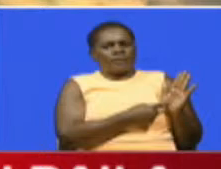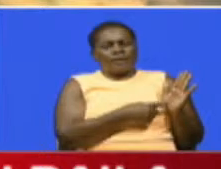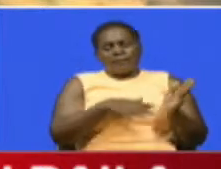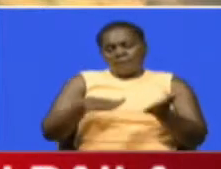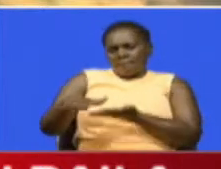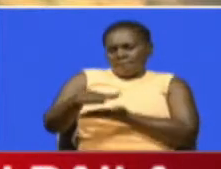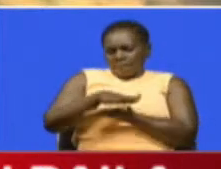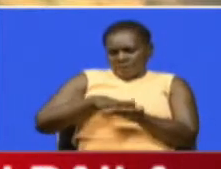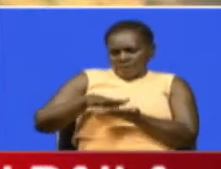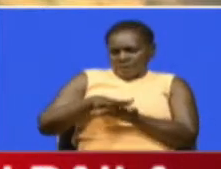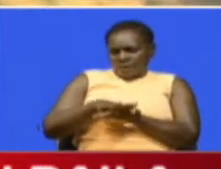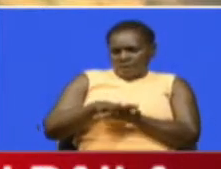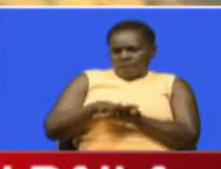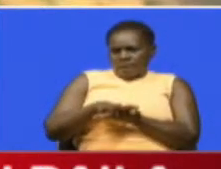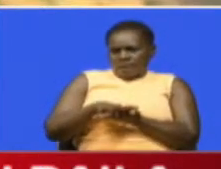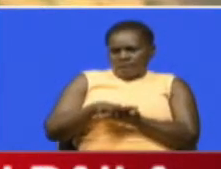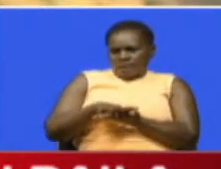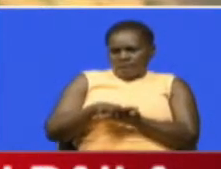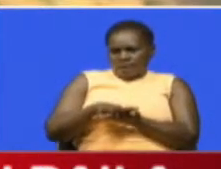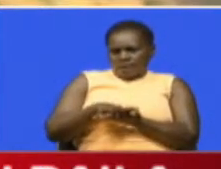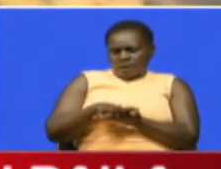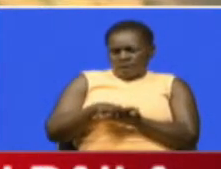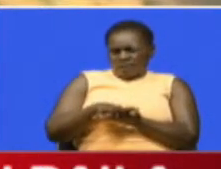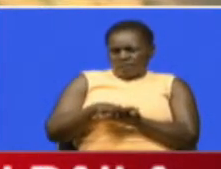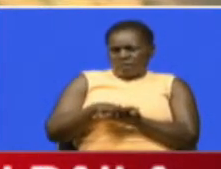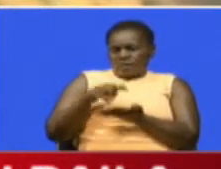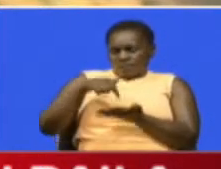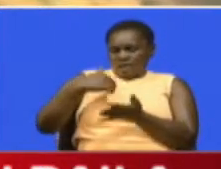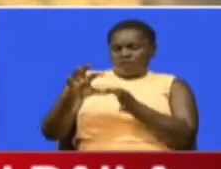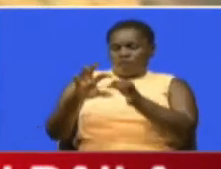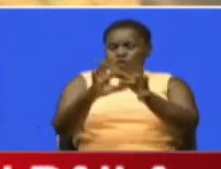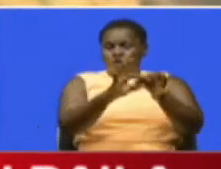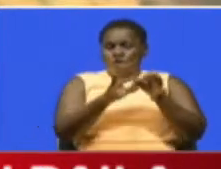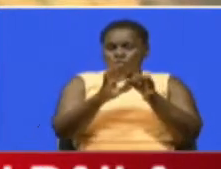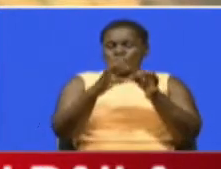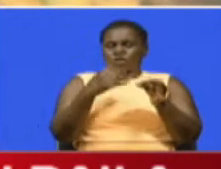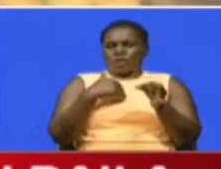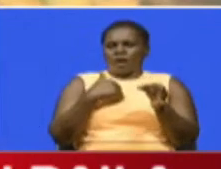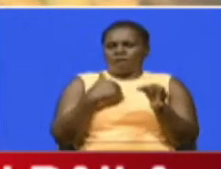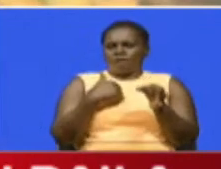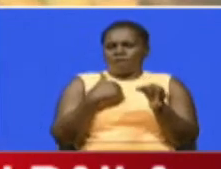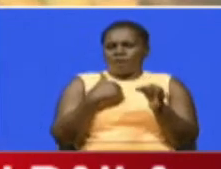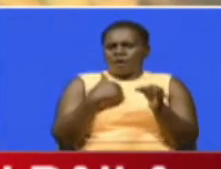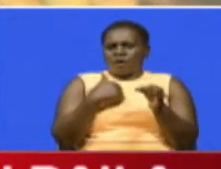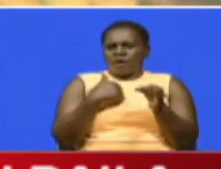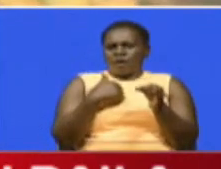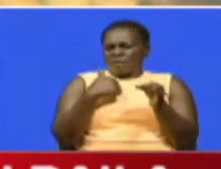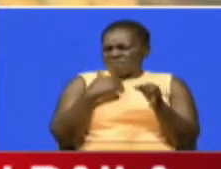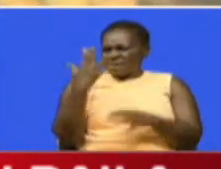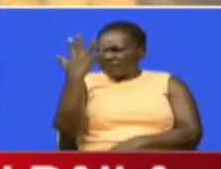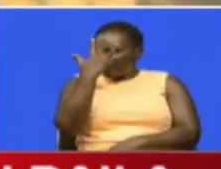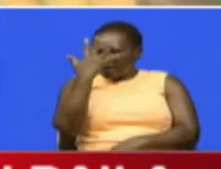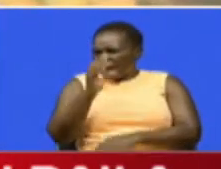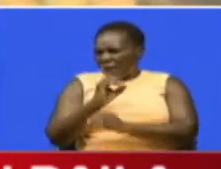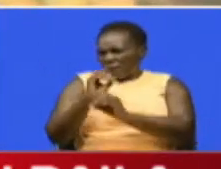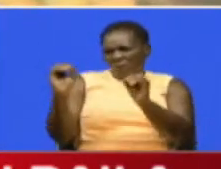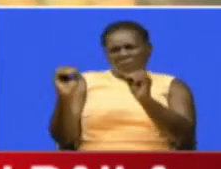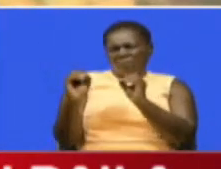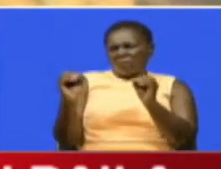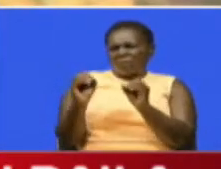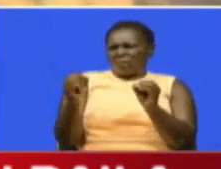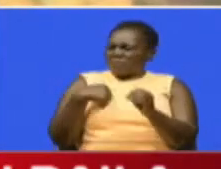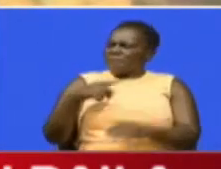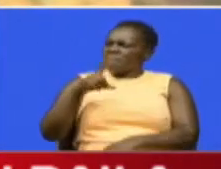Basically because we were in cooperation. But I don't shy away. I'm